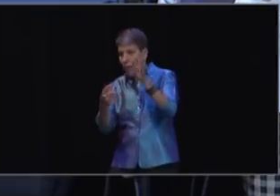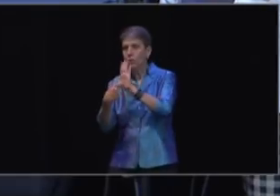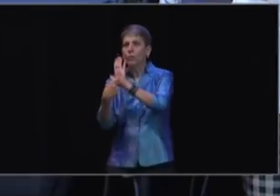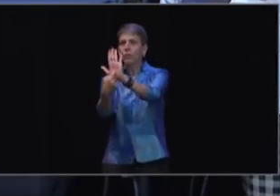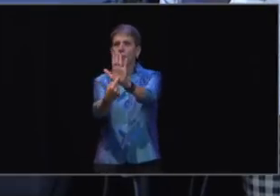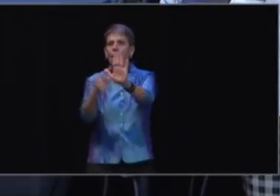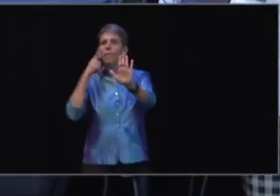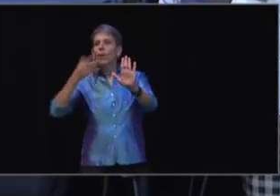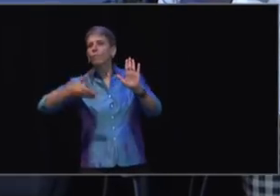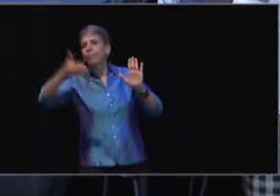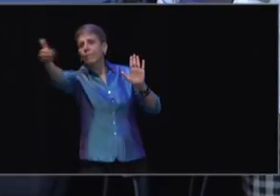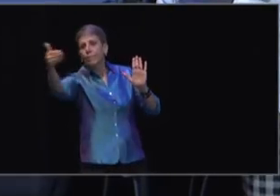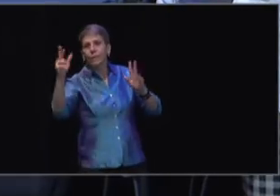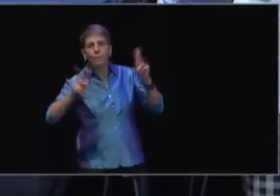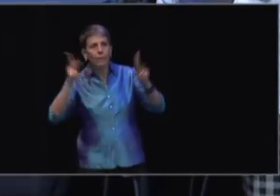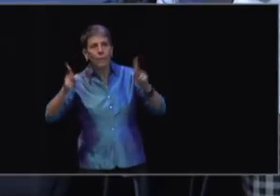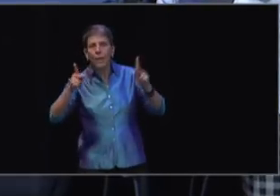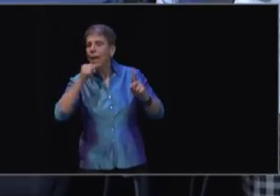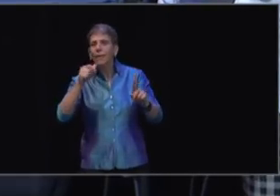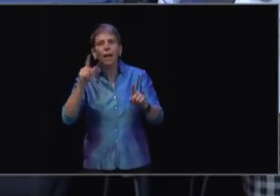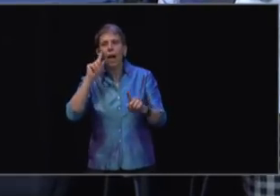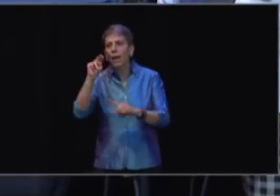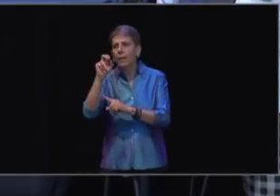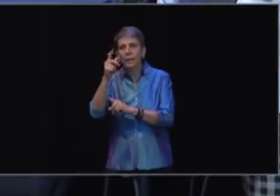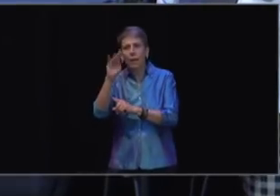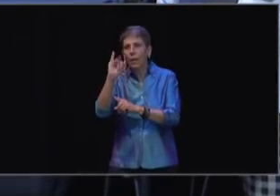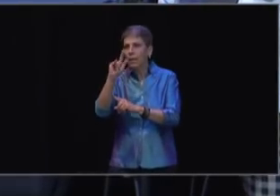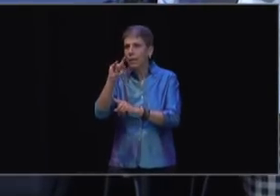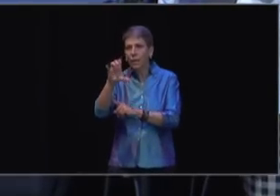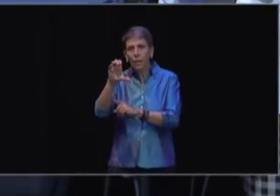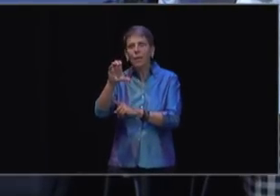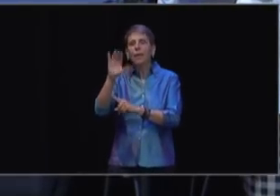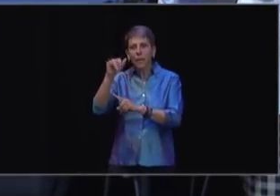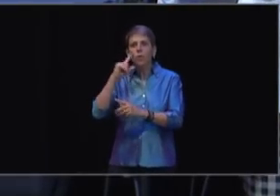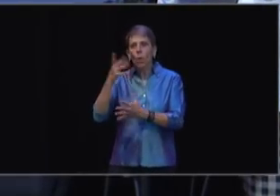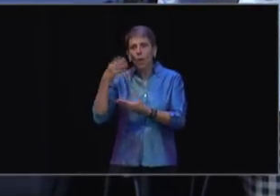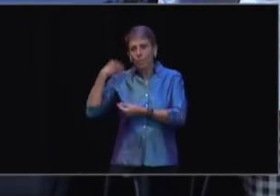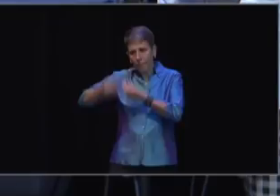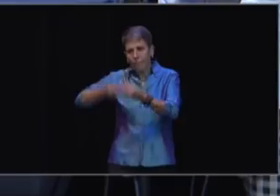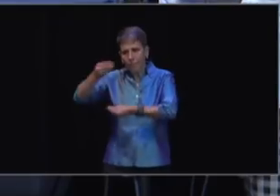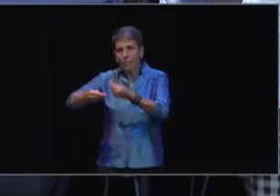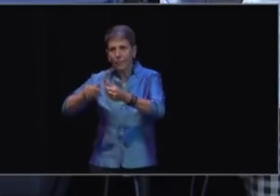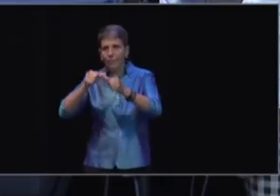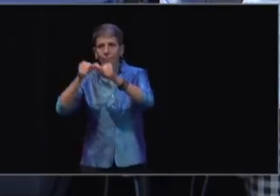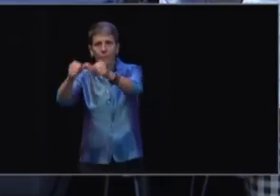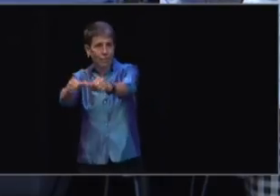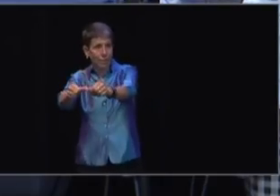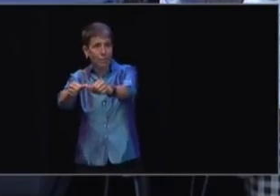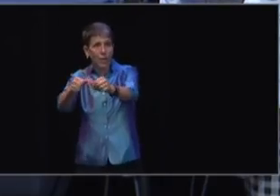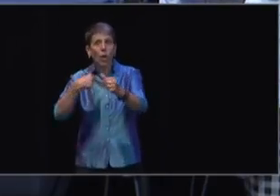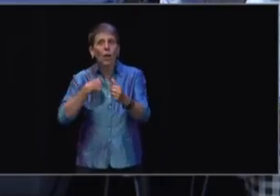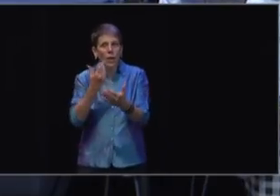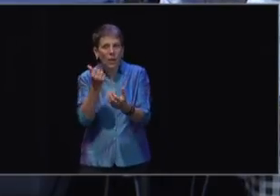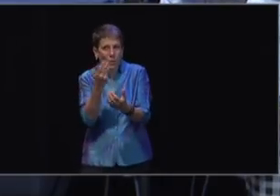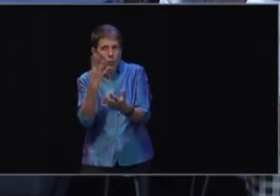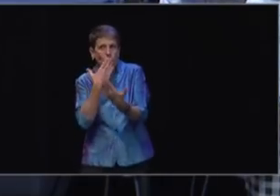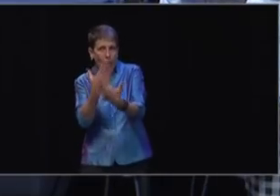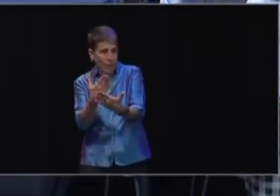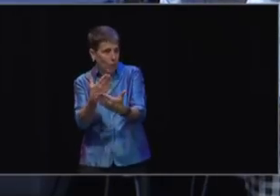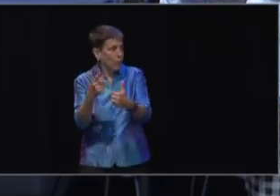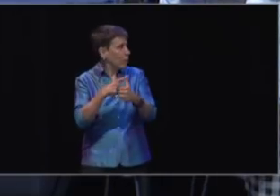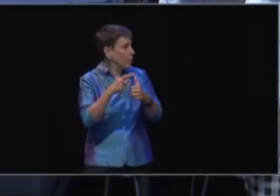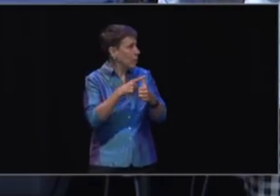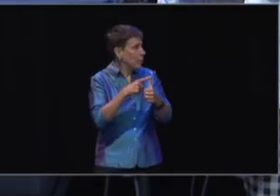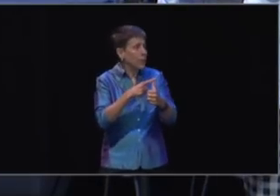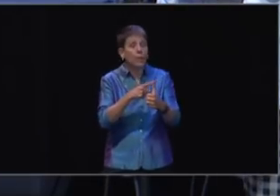nostalgia. This is about passing it on. So I have a few thanks, and then I'm off the stage. I'd like to thank